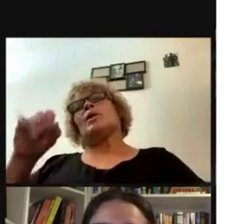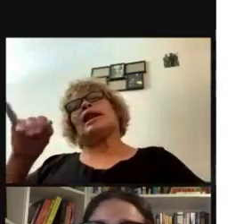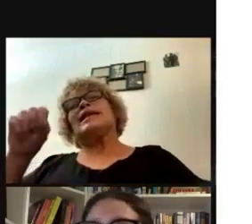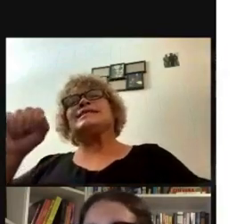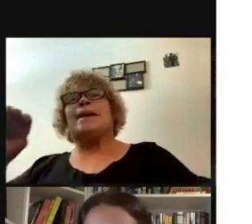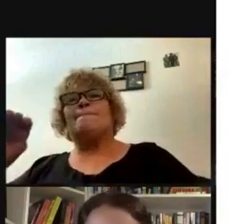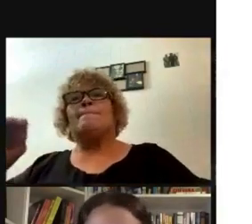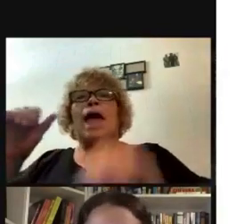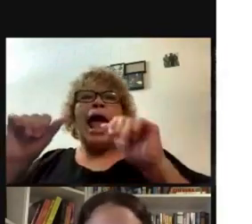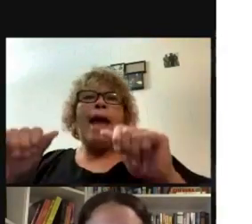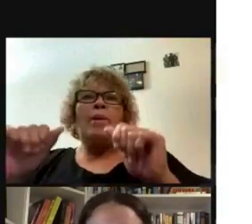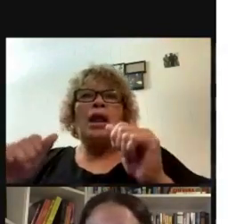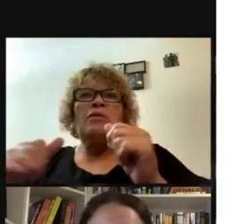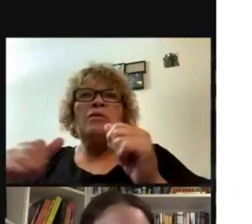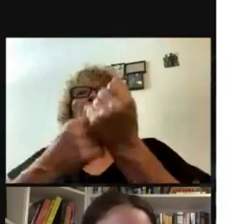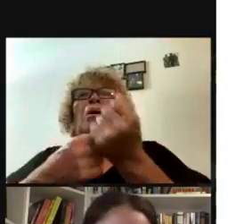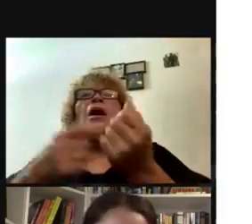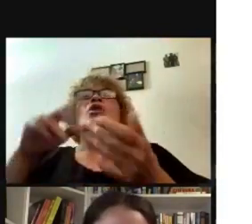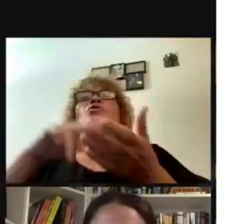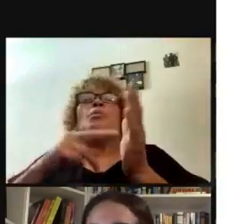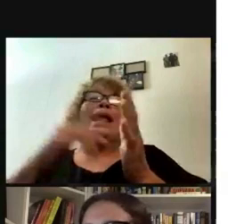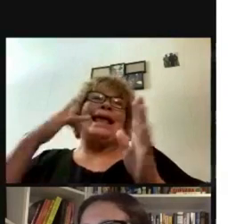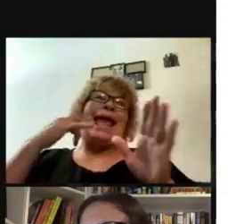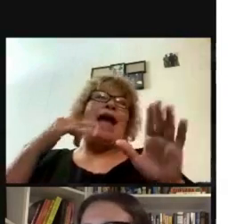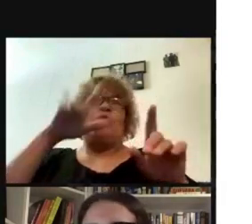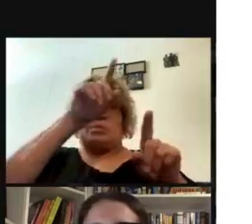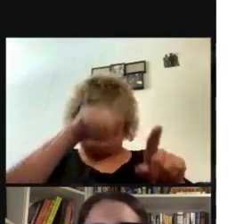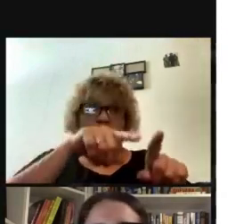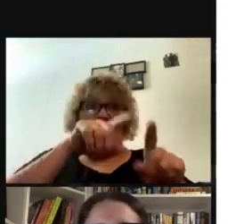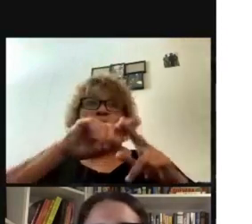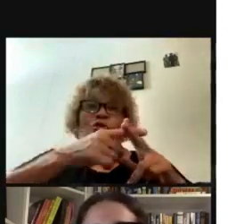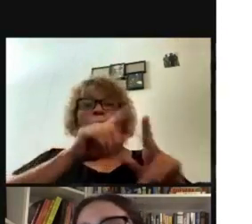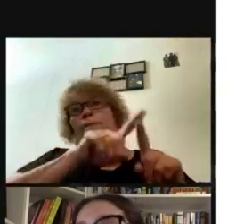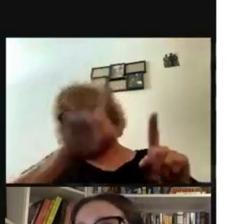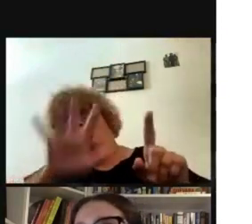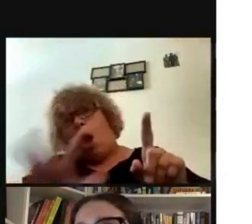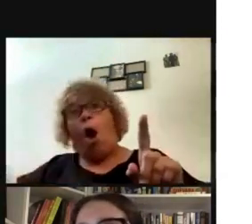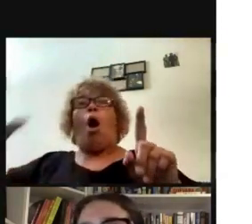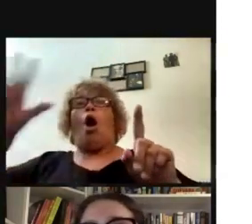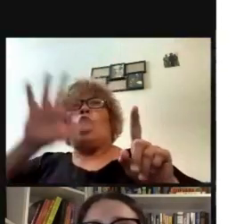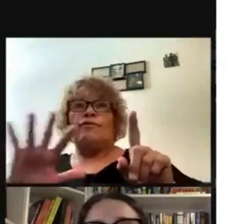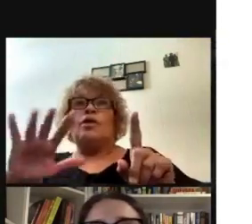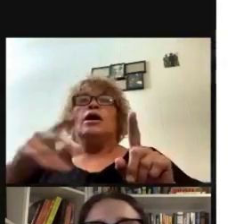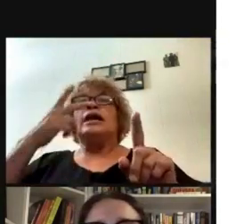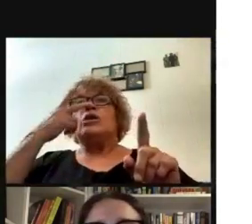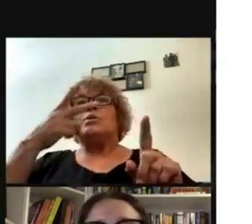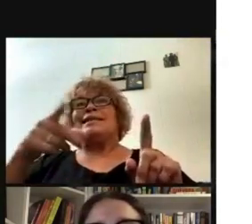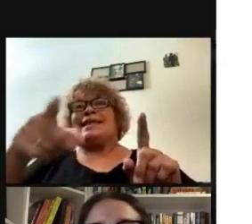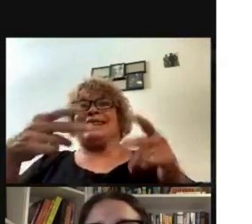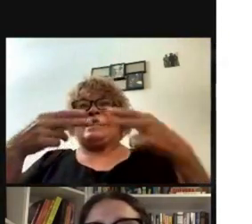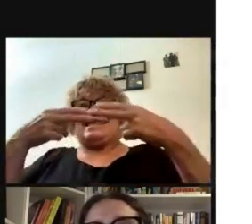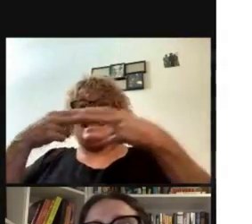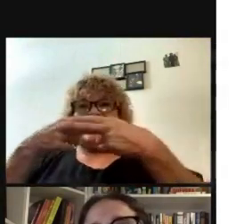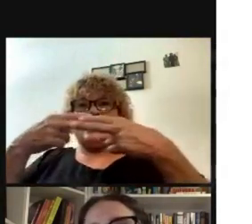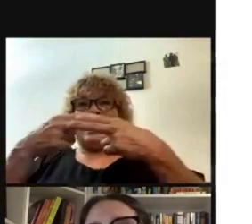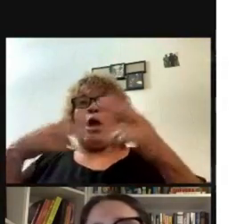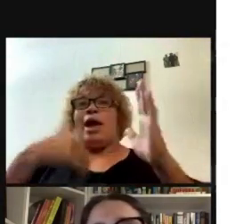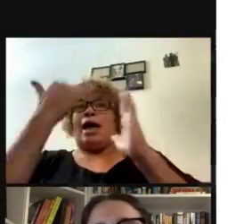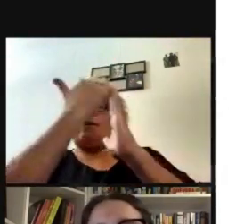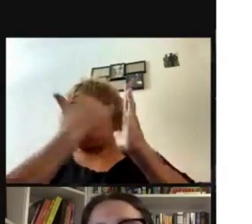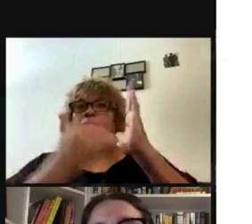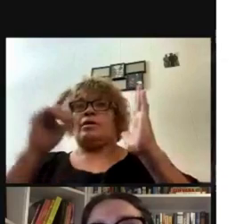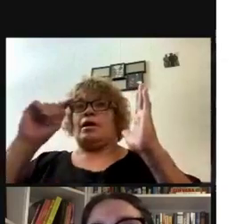sterilization programs, both in California, but across the country. And so in this slide, you'll see a table that lists the